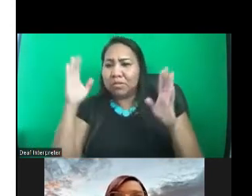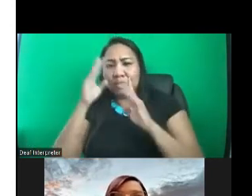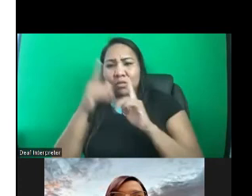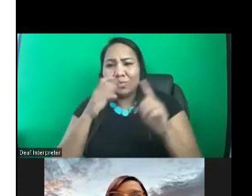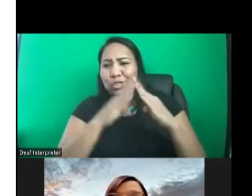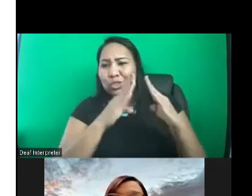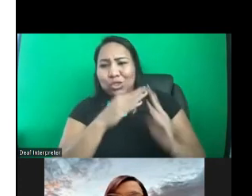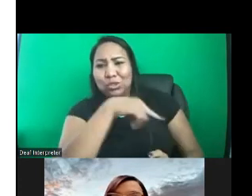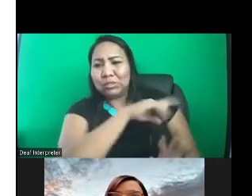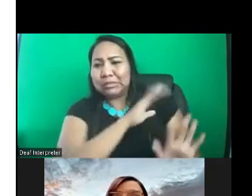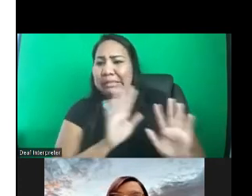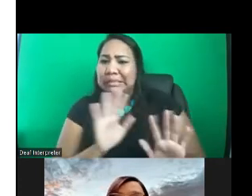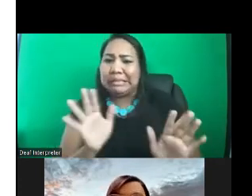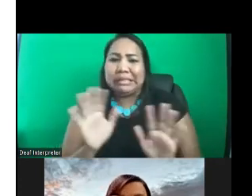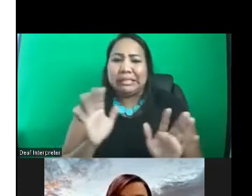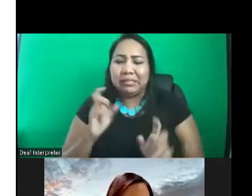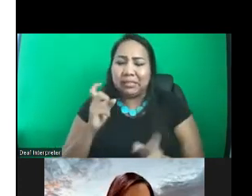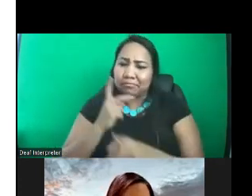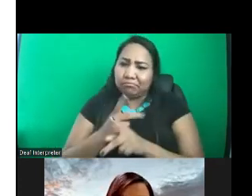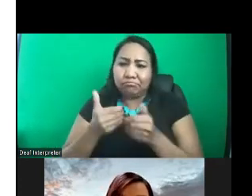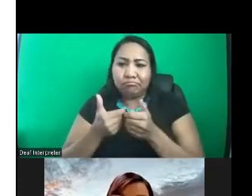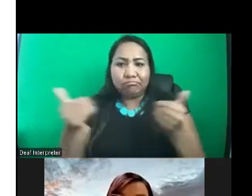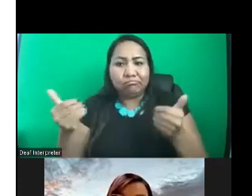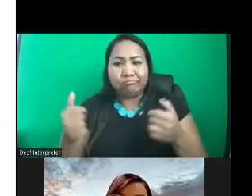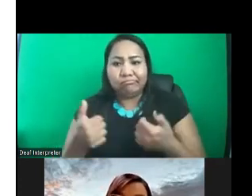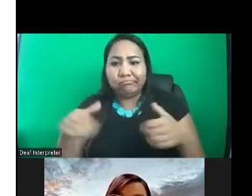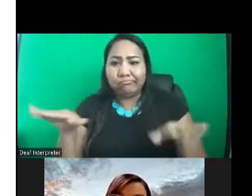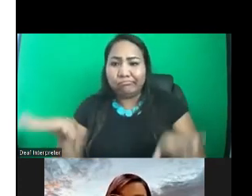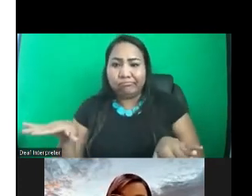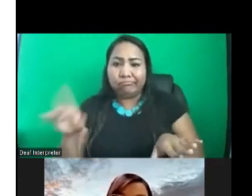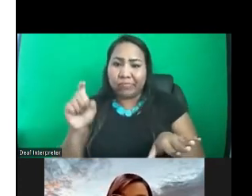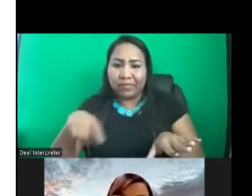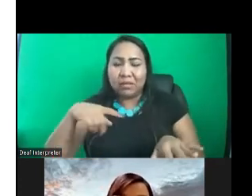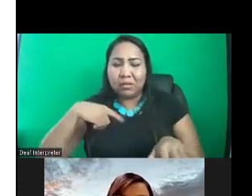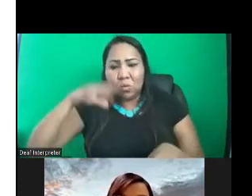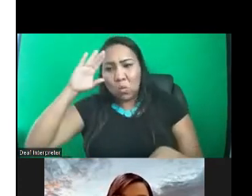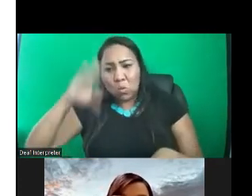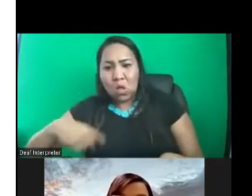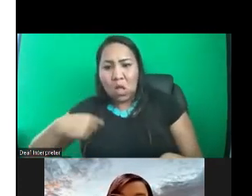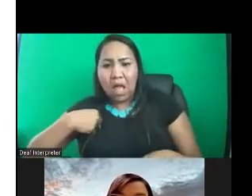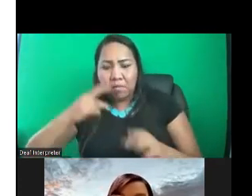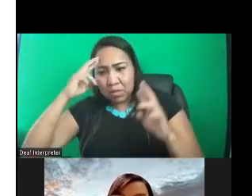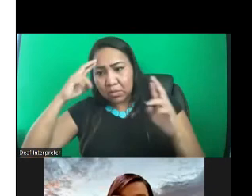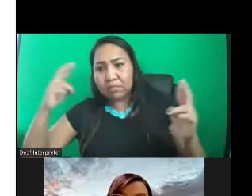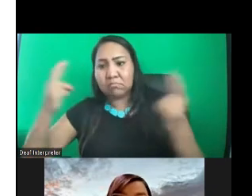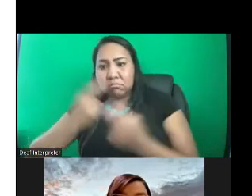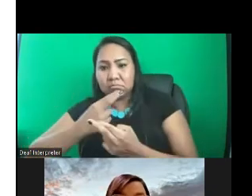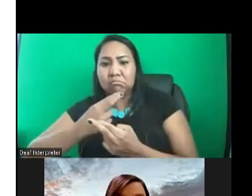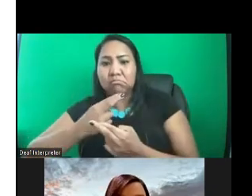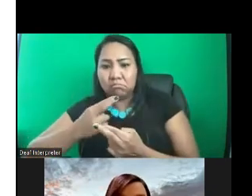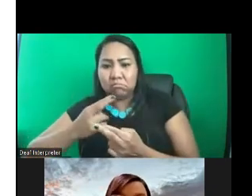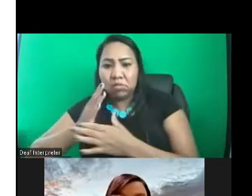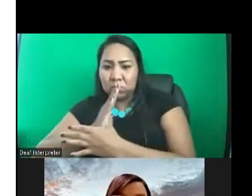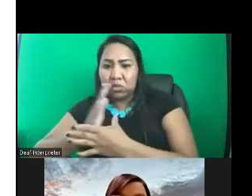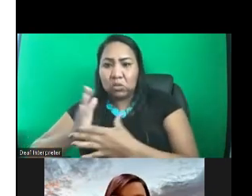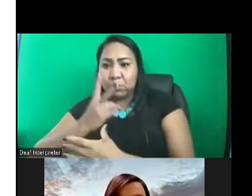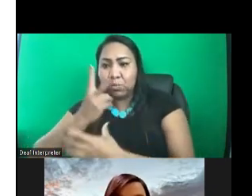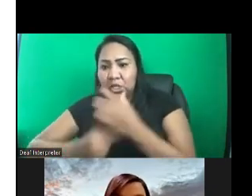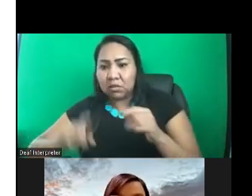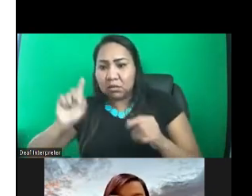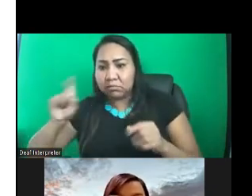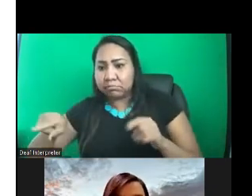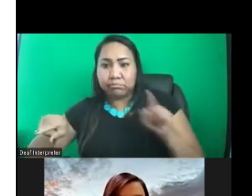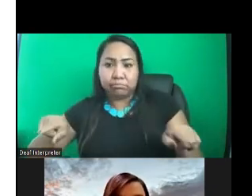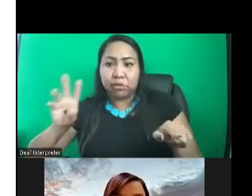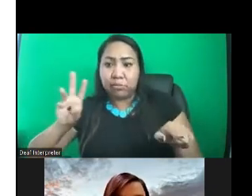that there is definitely a mutual respect between the two types of healthcare that's provided, the Western medicine and then the medicine men and women